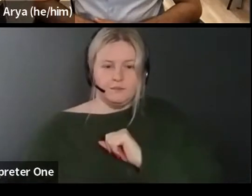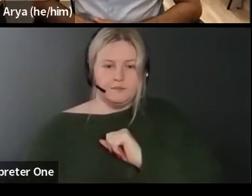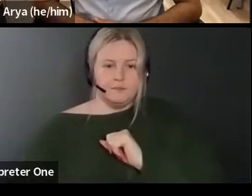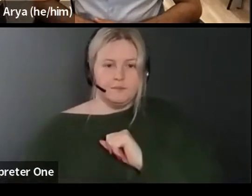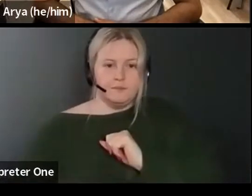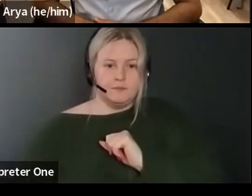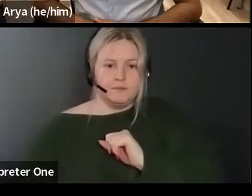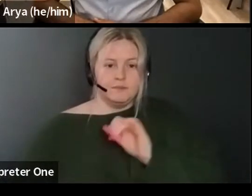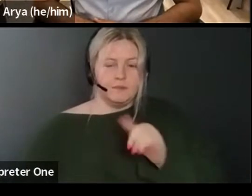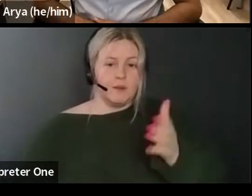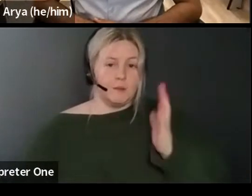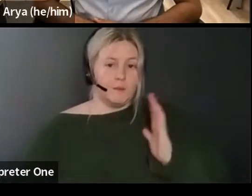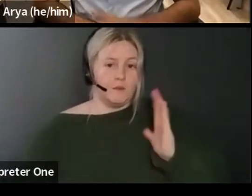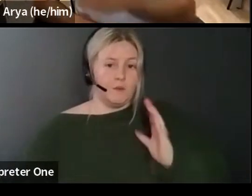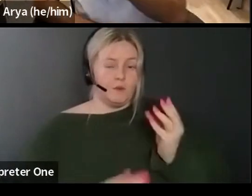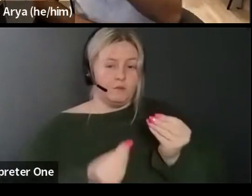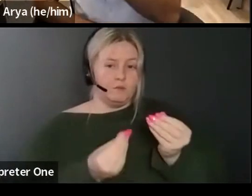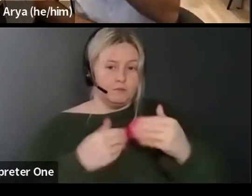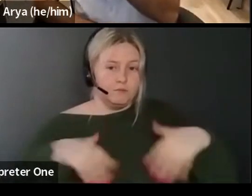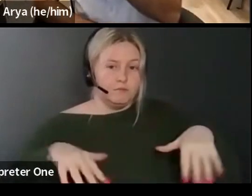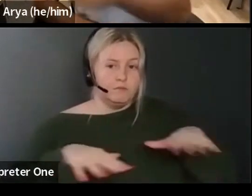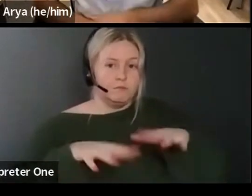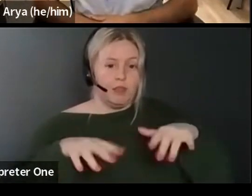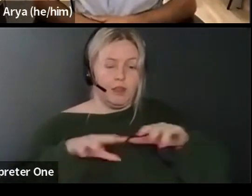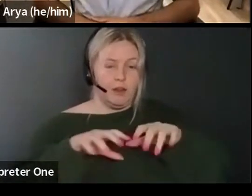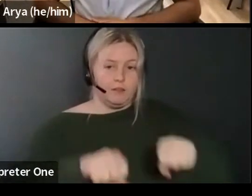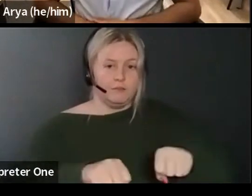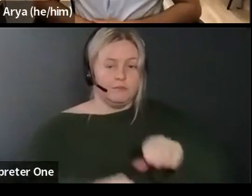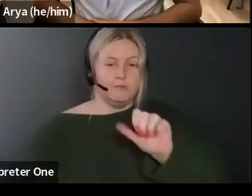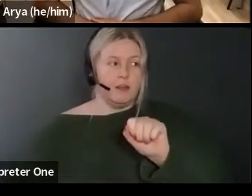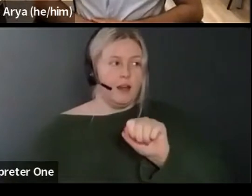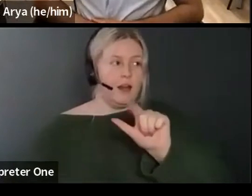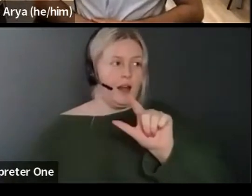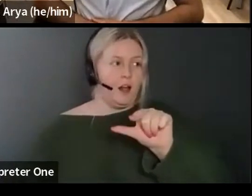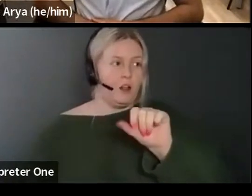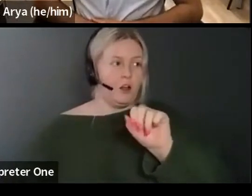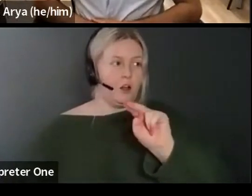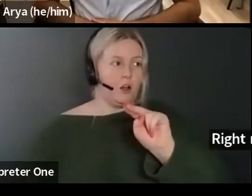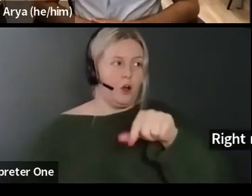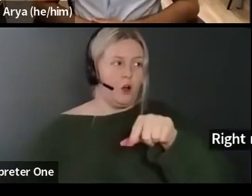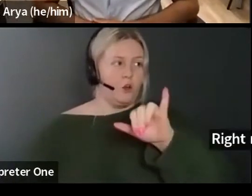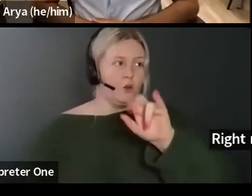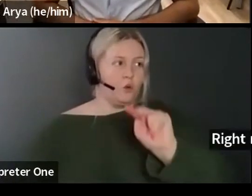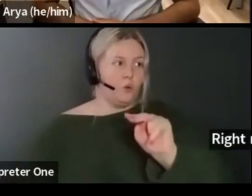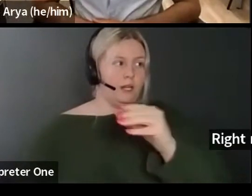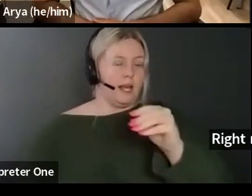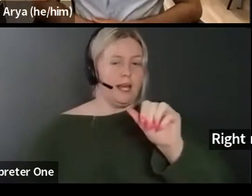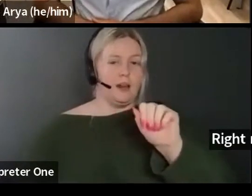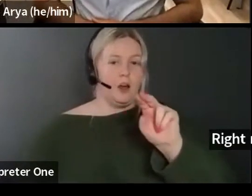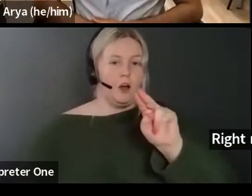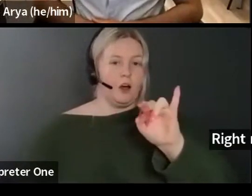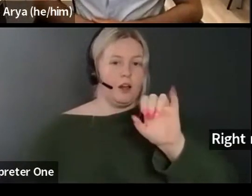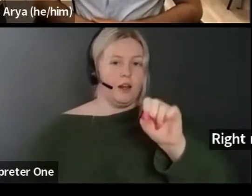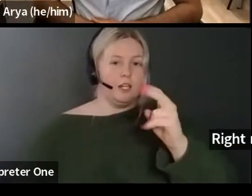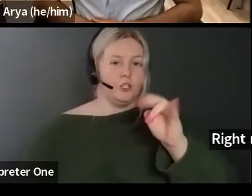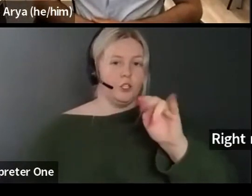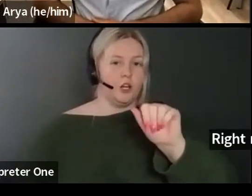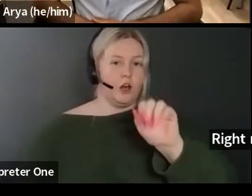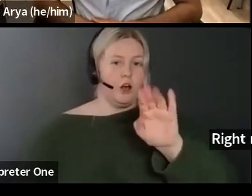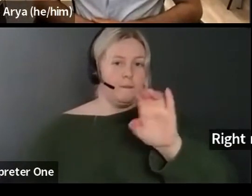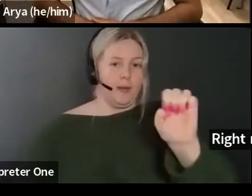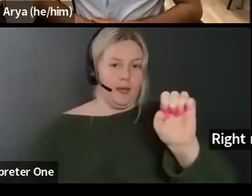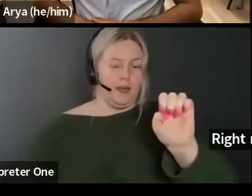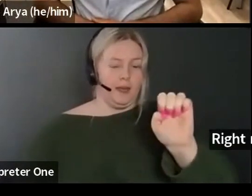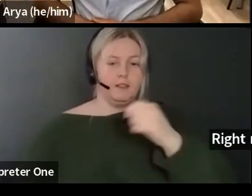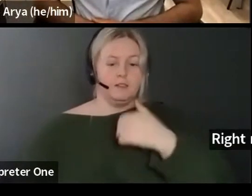which is the traditional and unceded territory of the Algonquin and Anishinaabe. In making this land acknowledgement, I